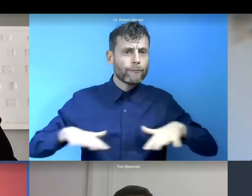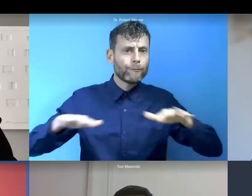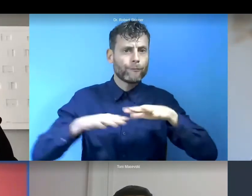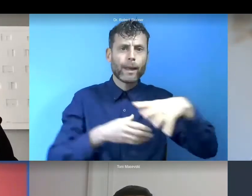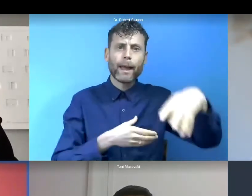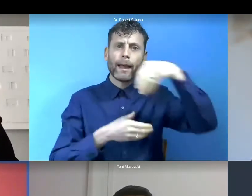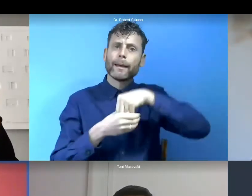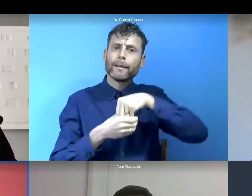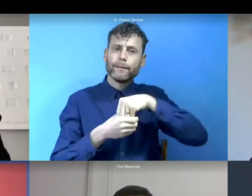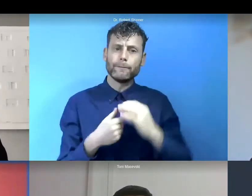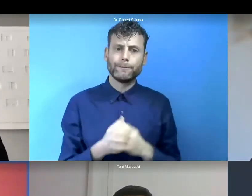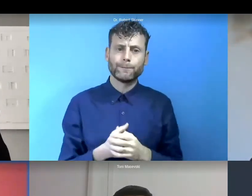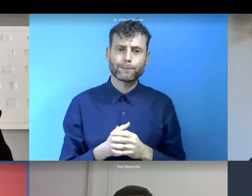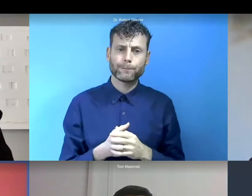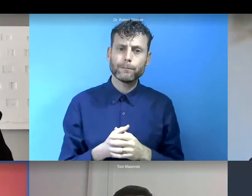several